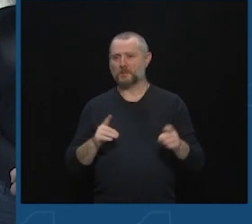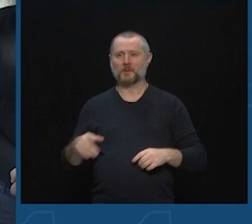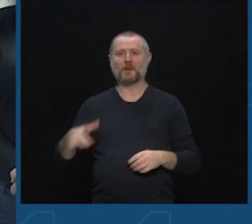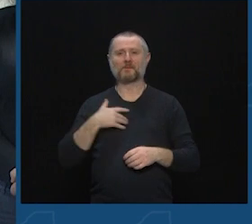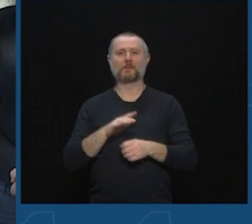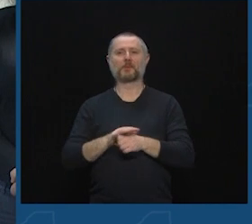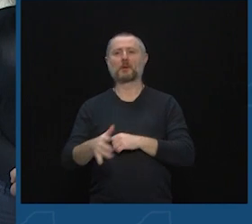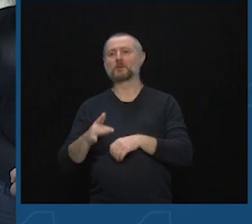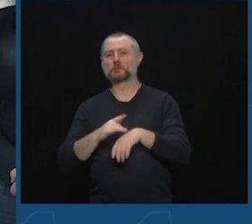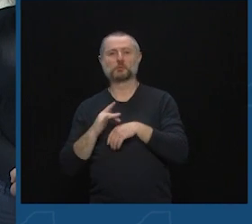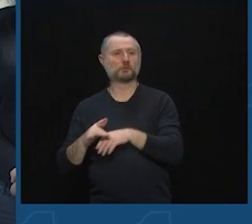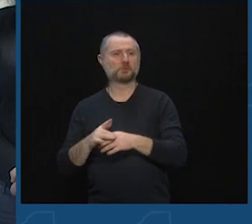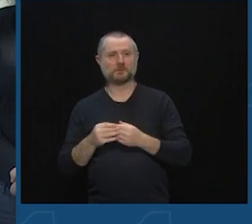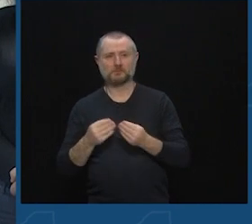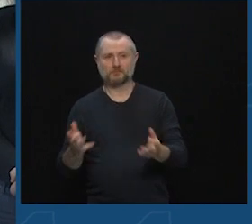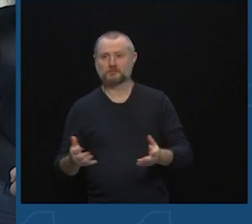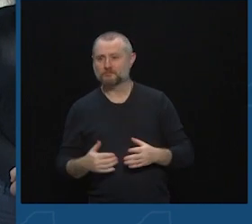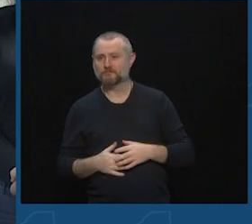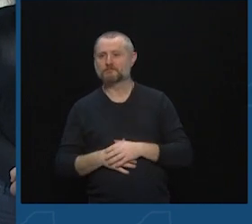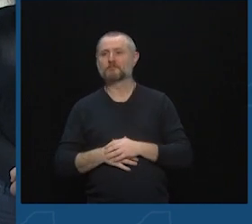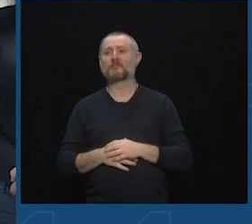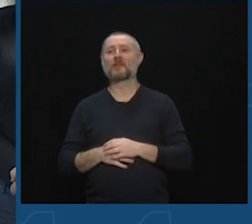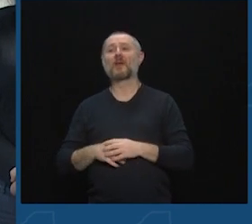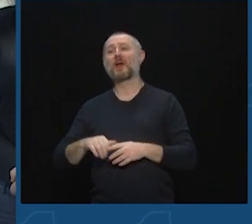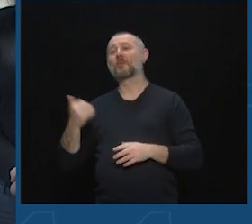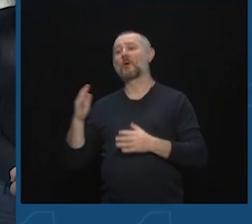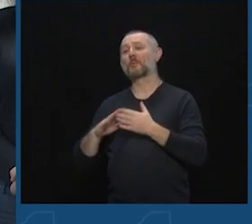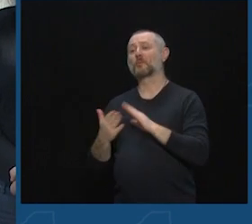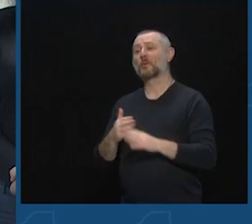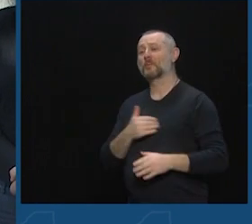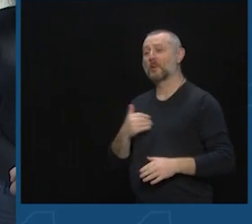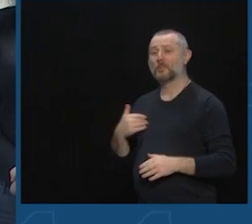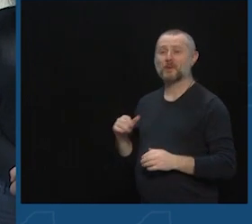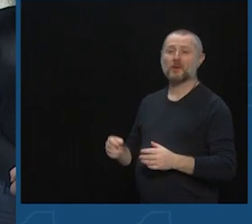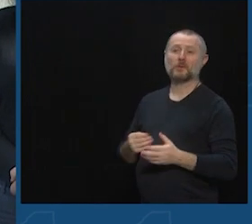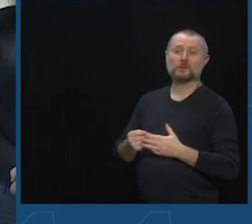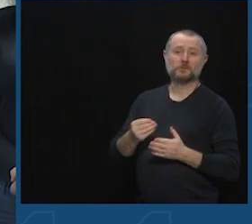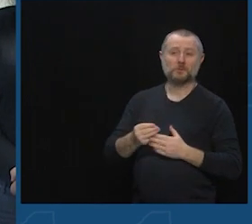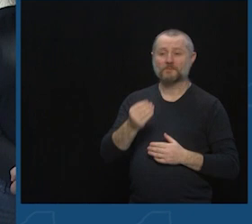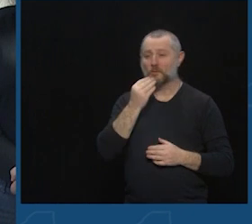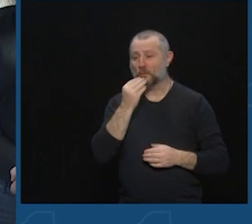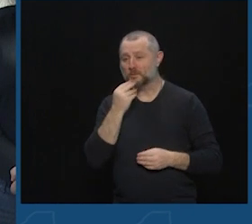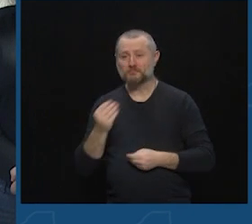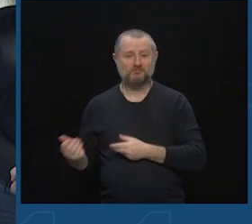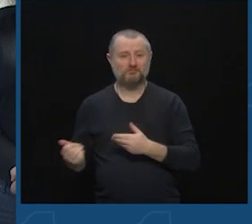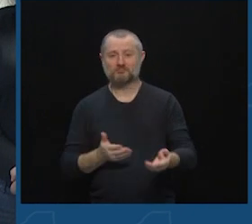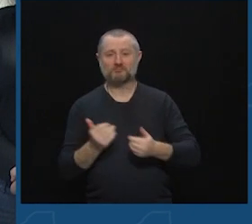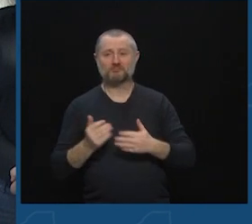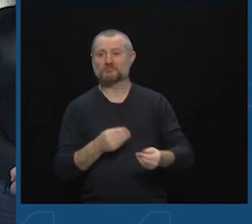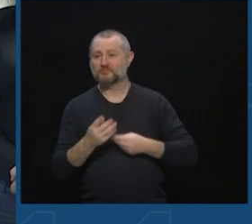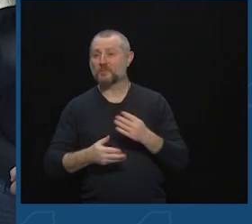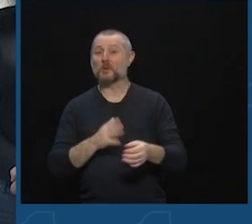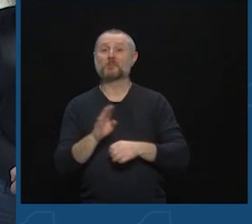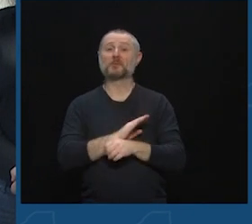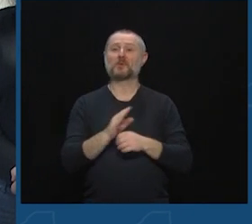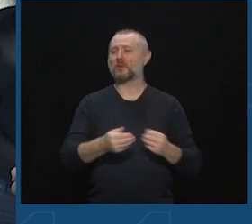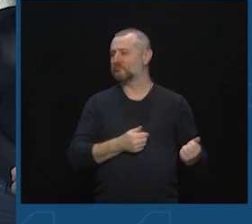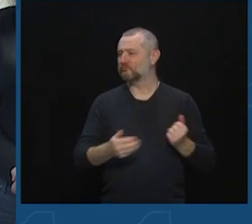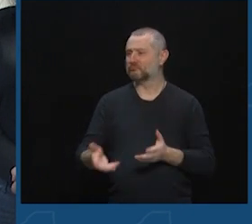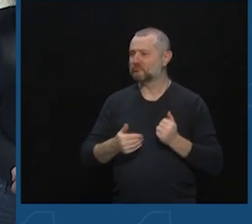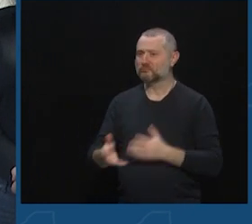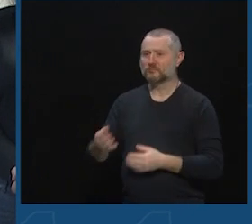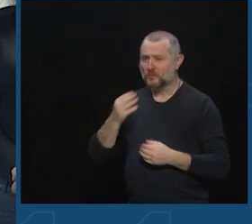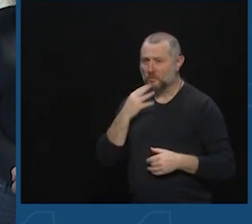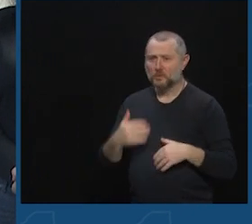they need there, to the other community members who have been buying food, the businesses that have been buying food, and different types of games